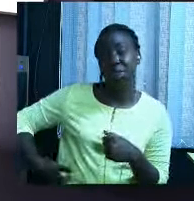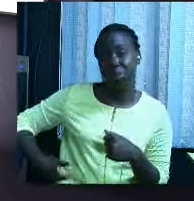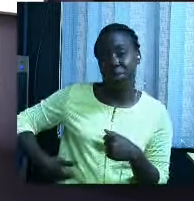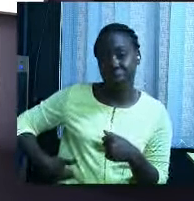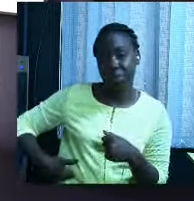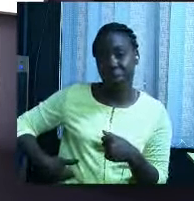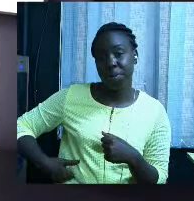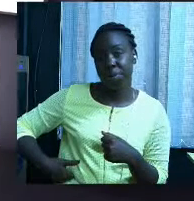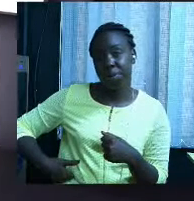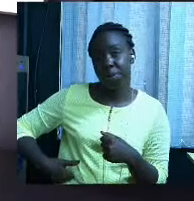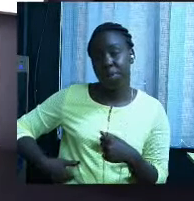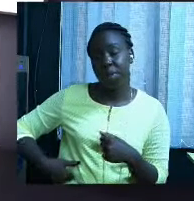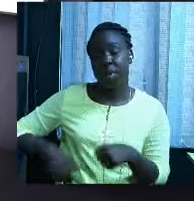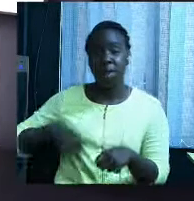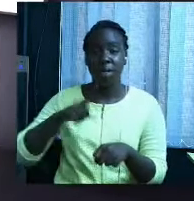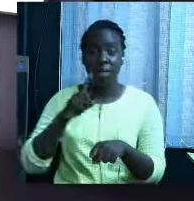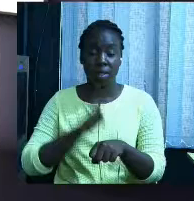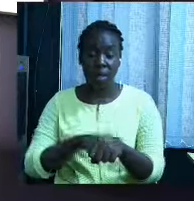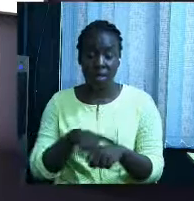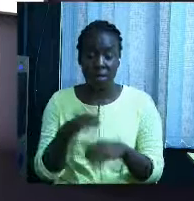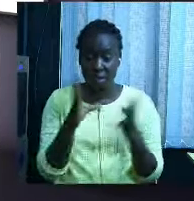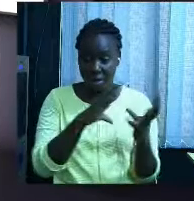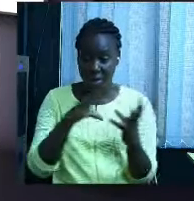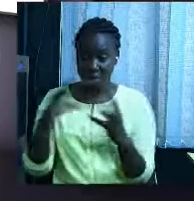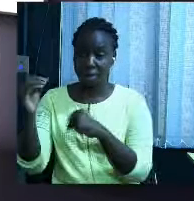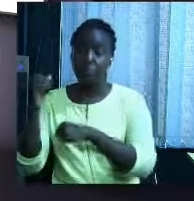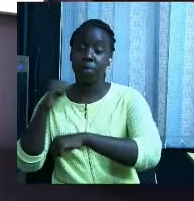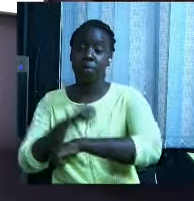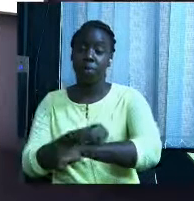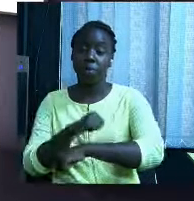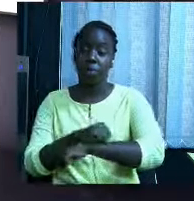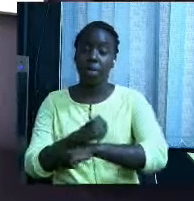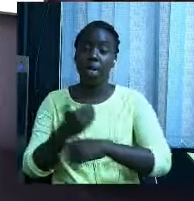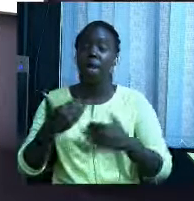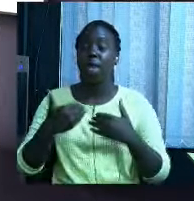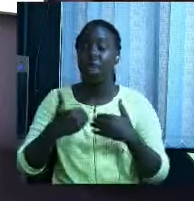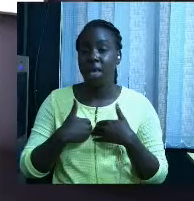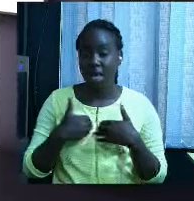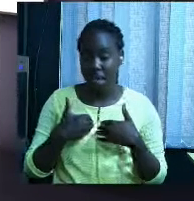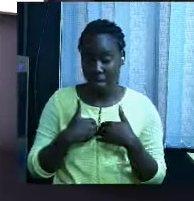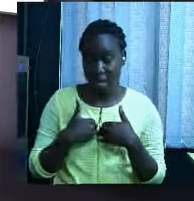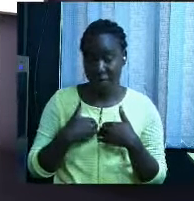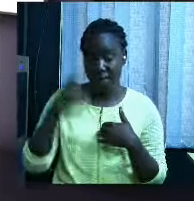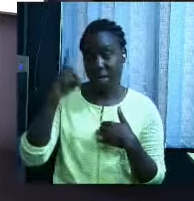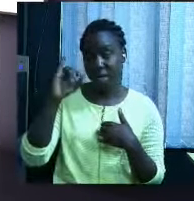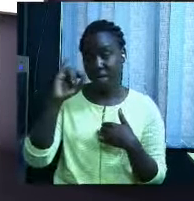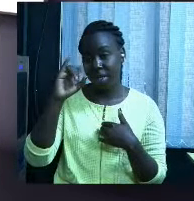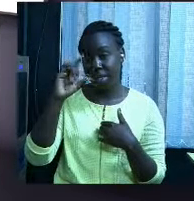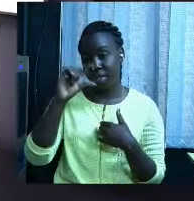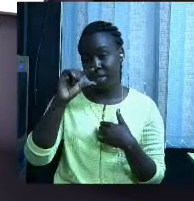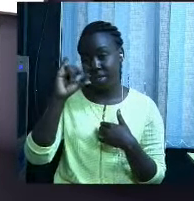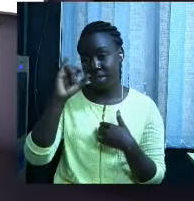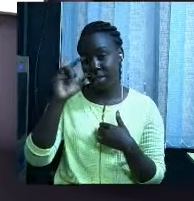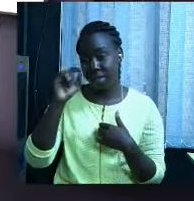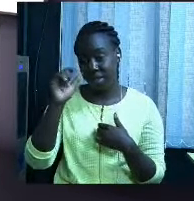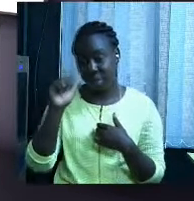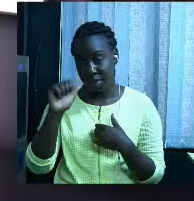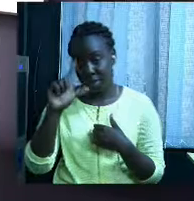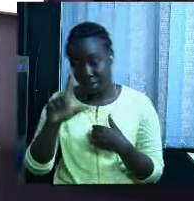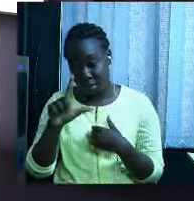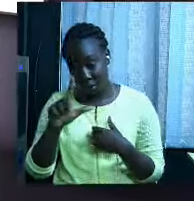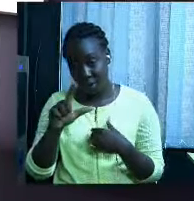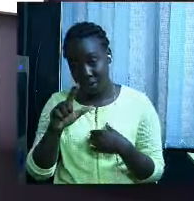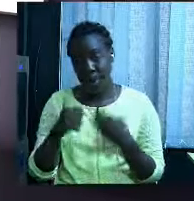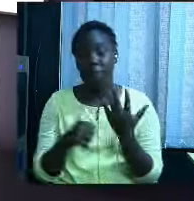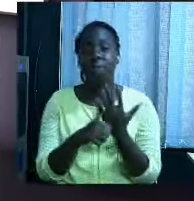as young as they get to school, they have digital skills that will help them later on in